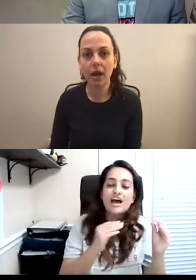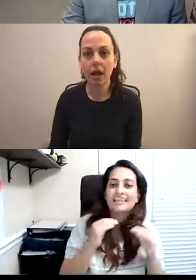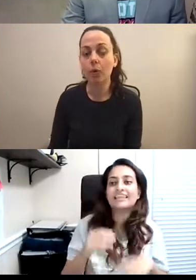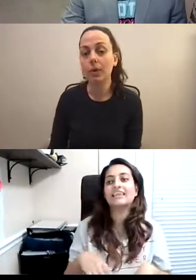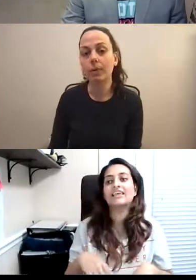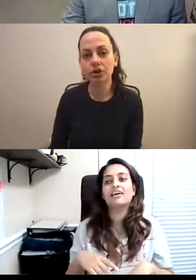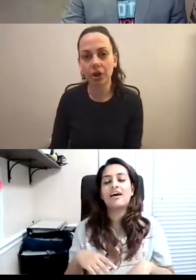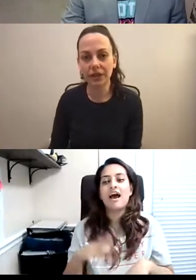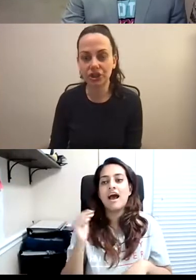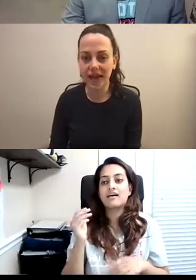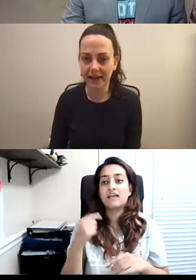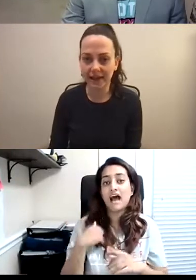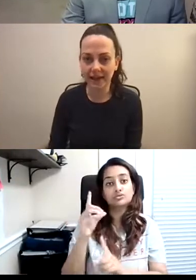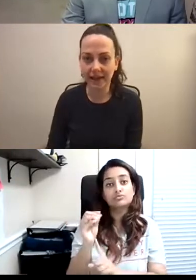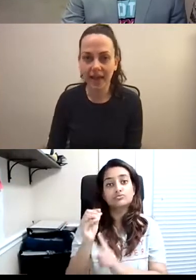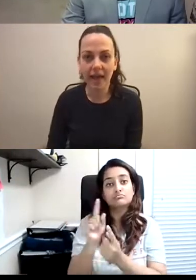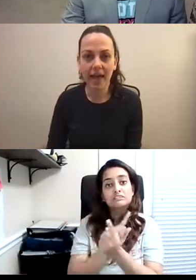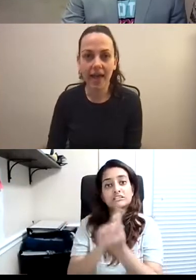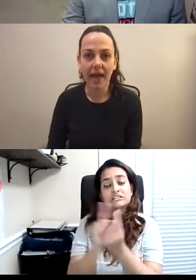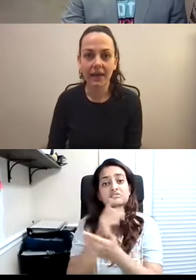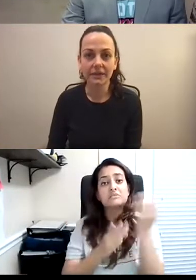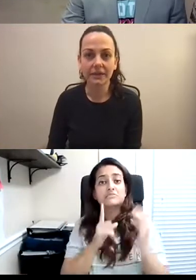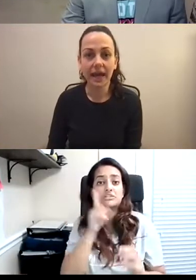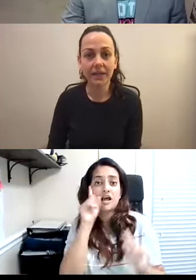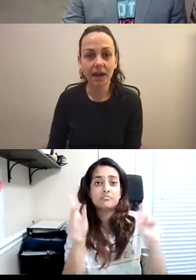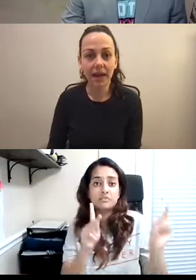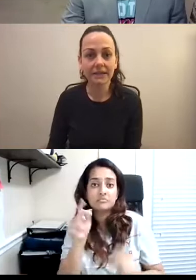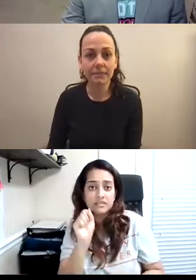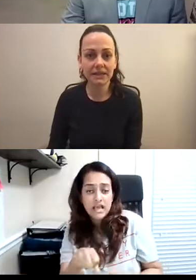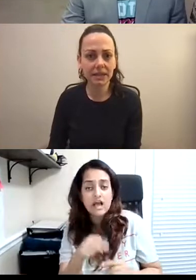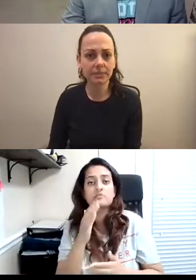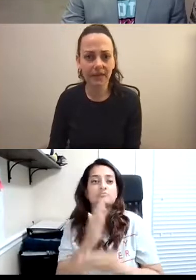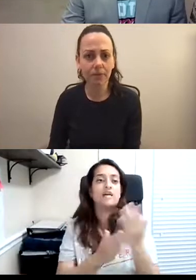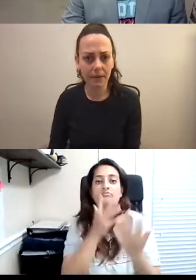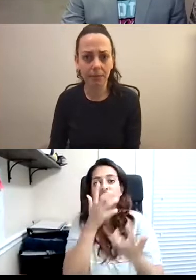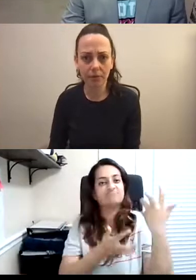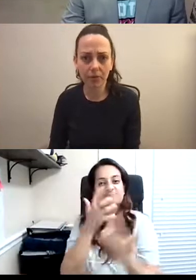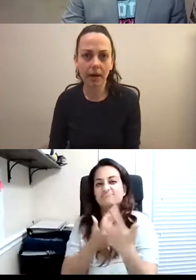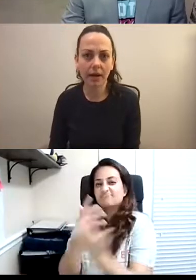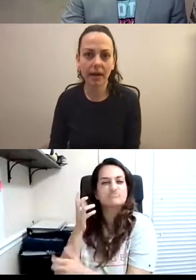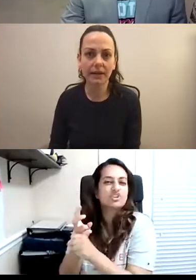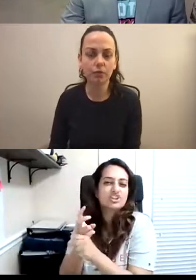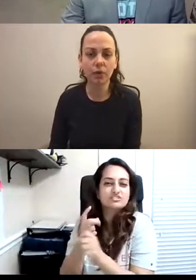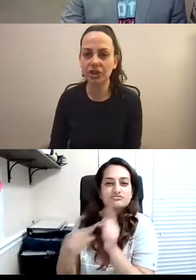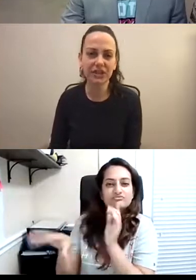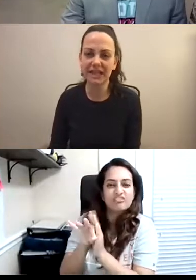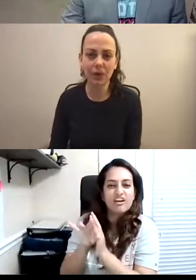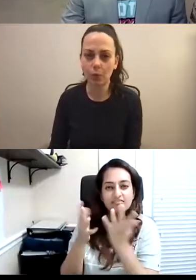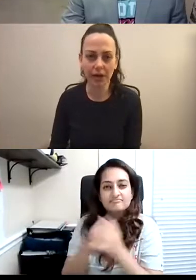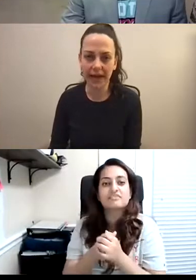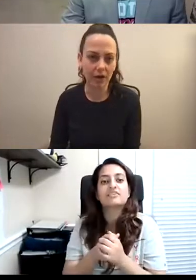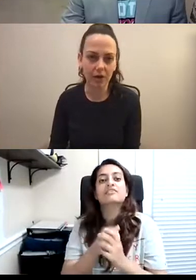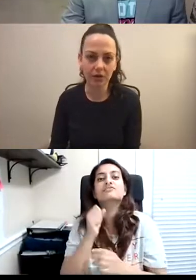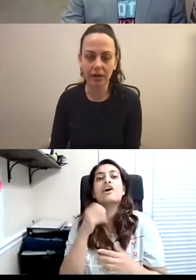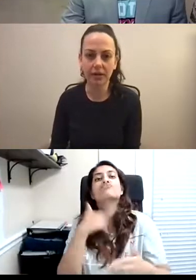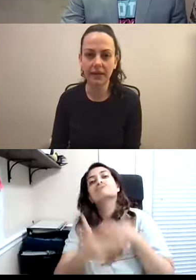hearing, we both started chatting, and I did meet some deaf people, and it just didn't